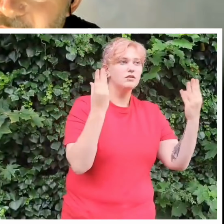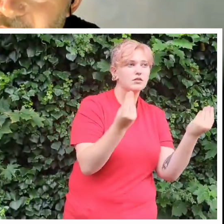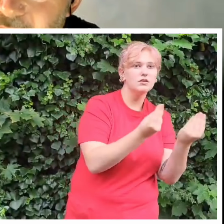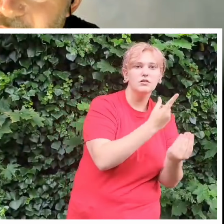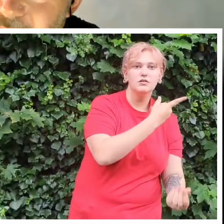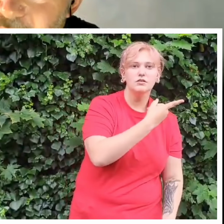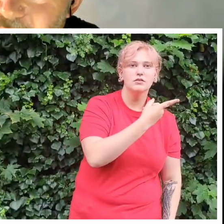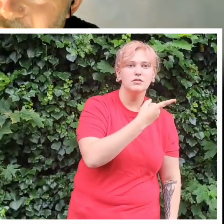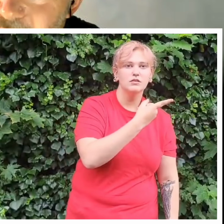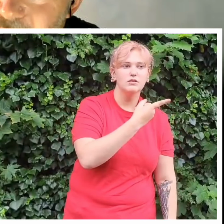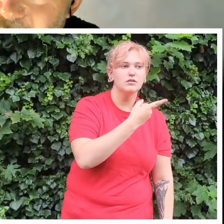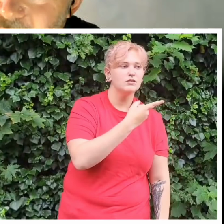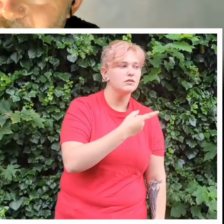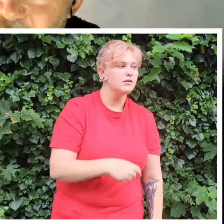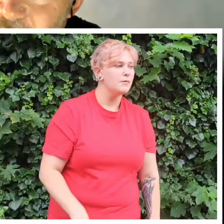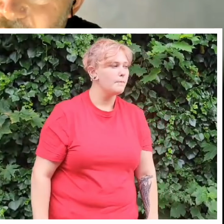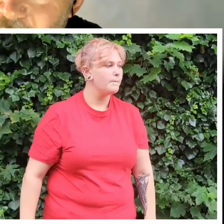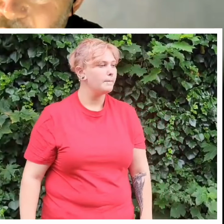it.